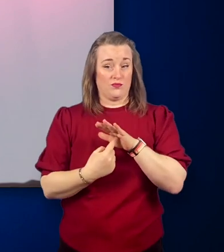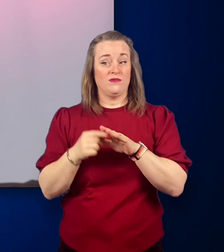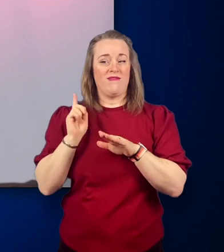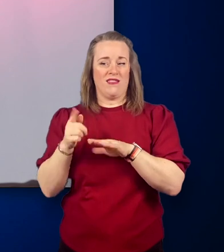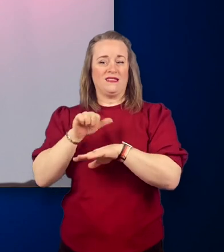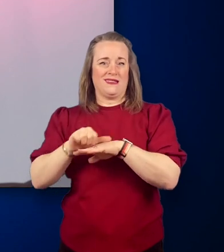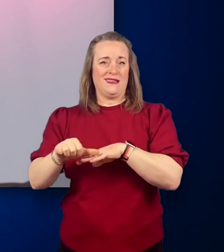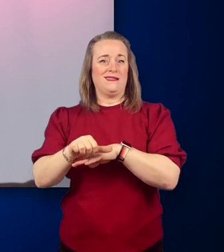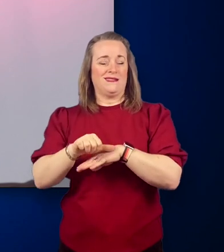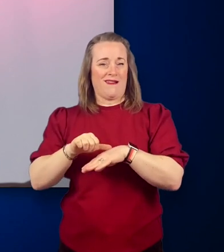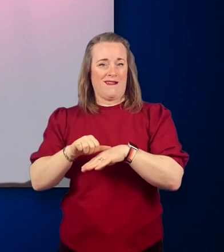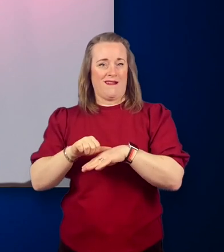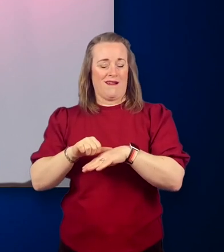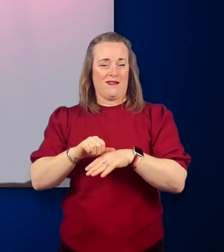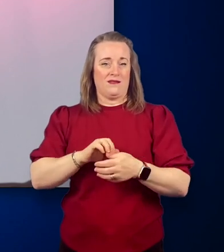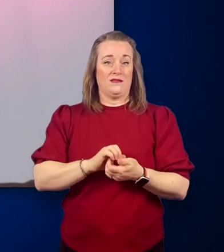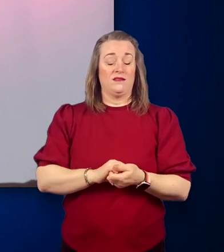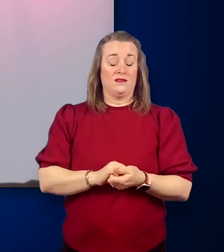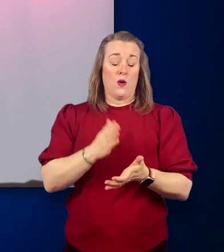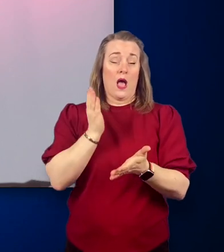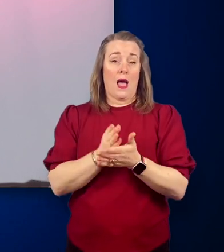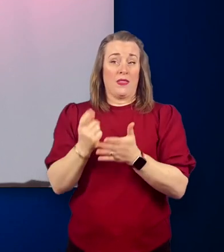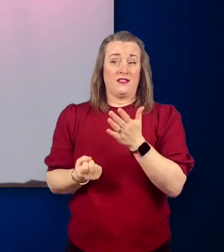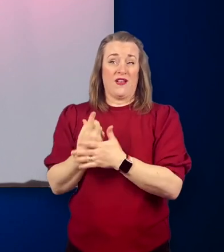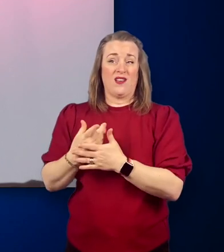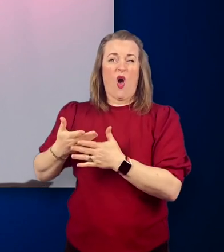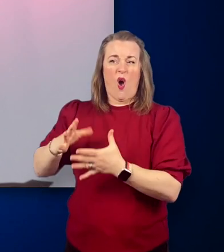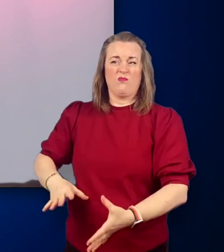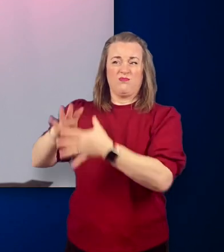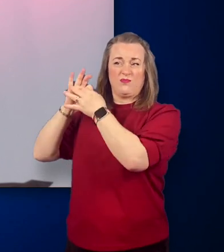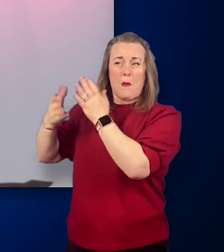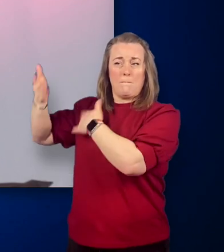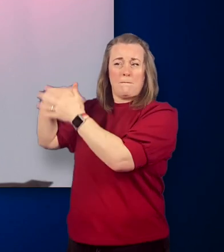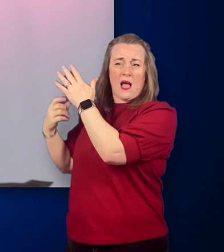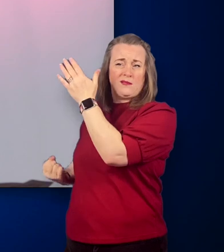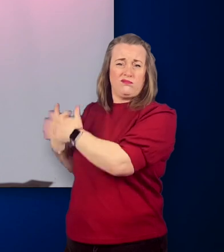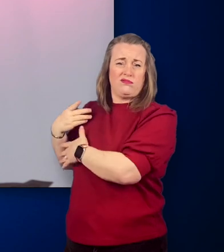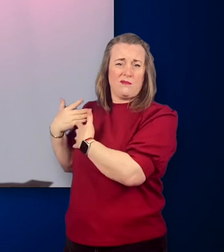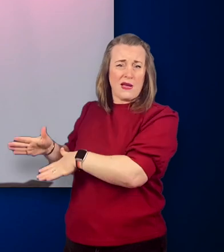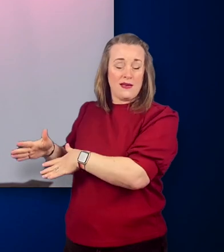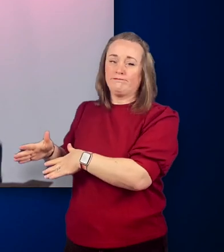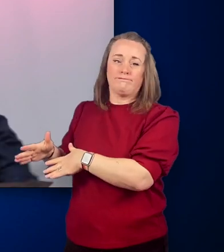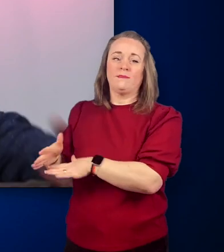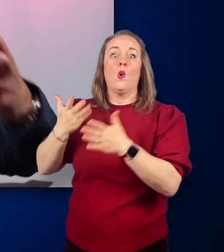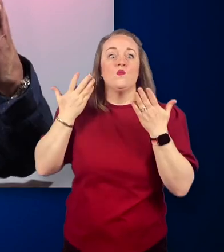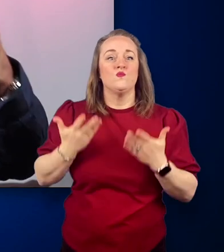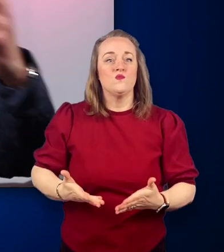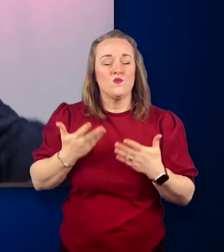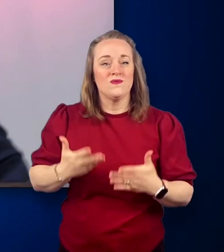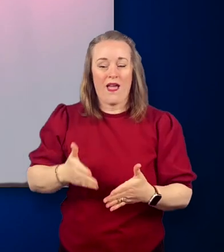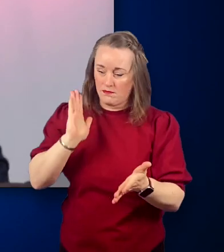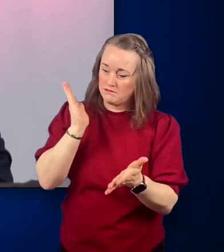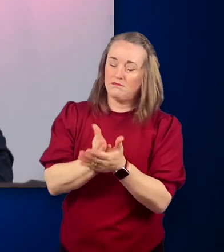And it's not just historic, it's a reality for you today. It's a reality that you can experience because he